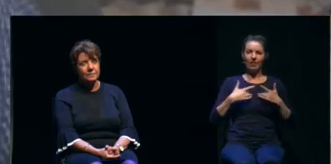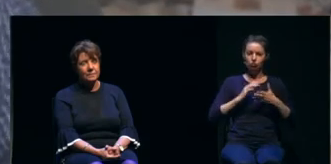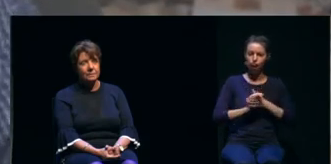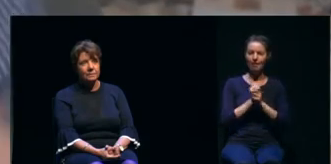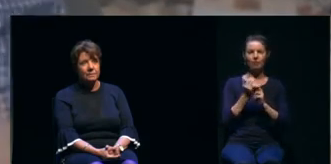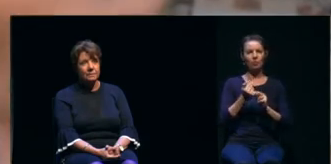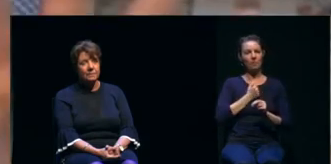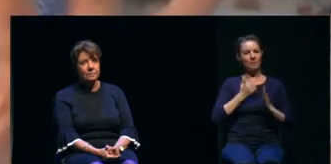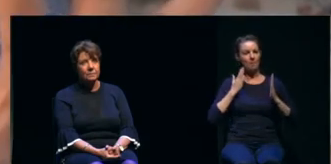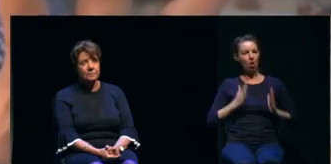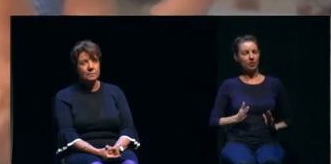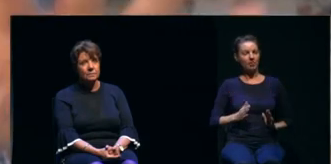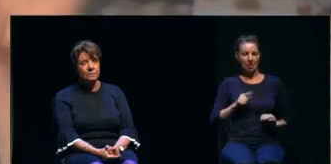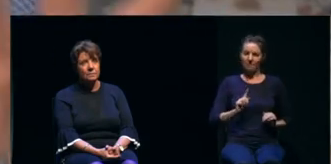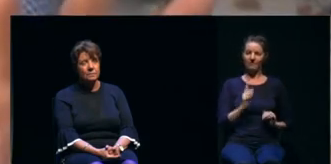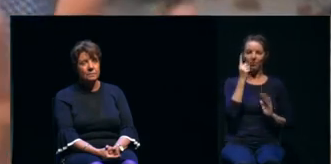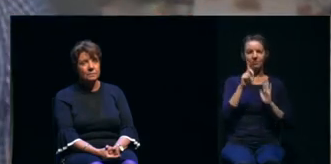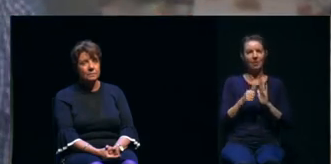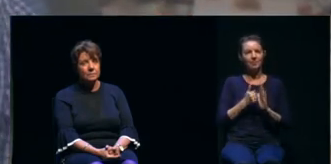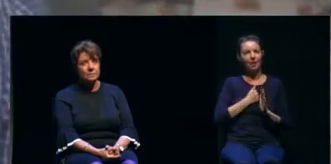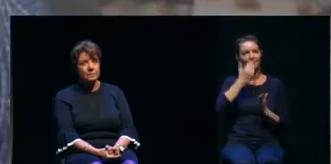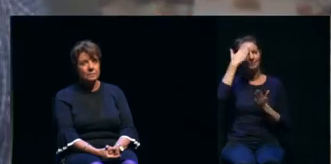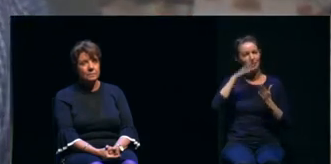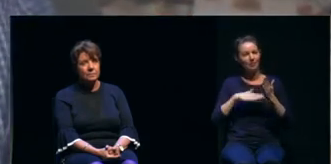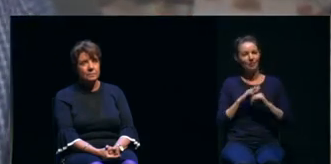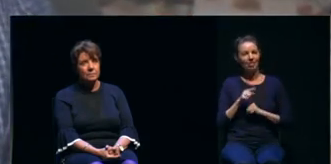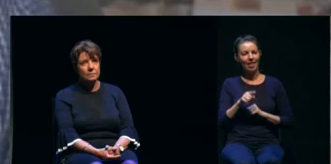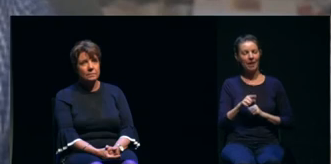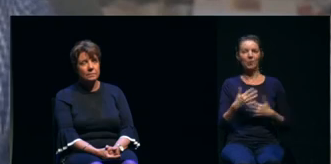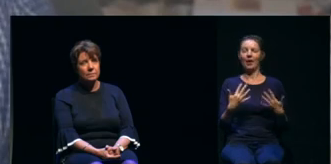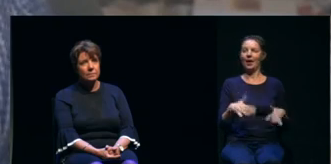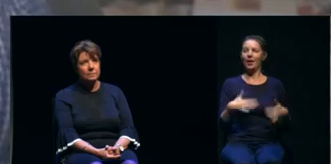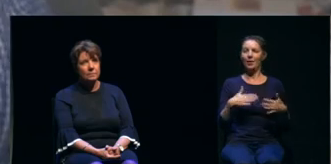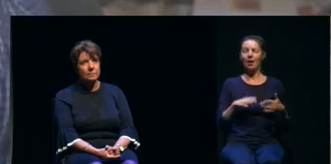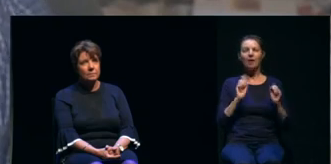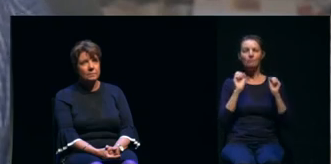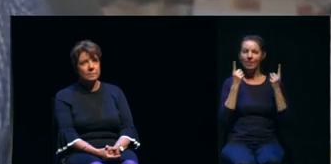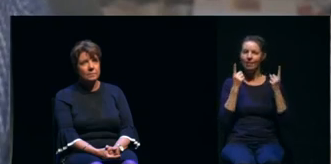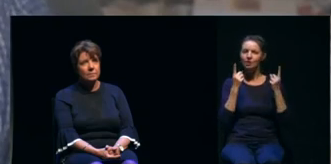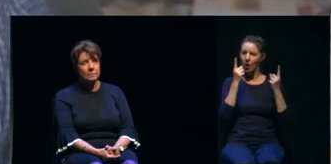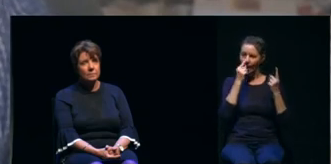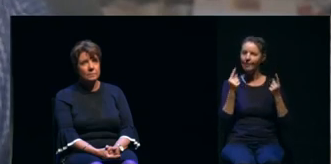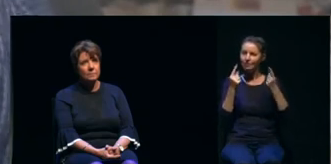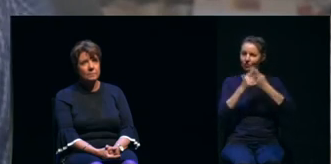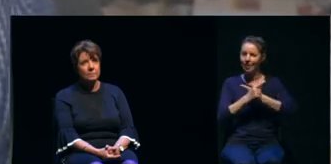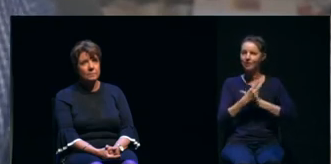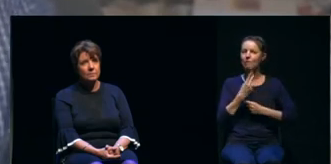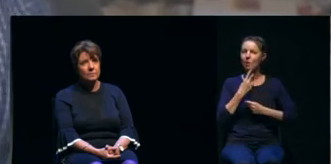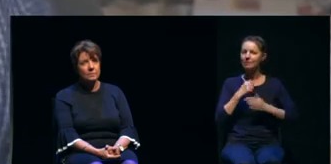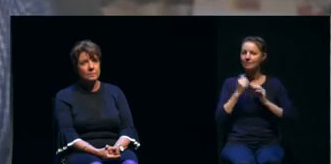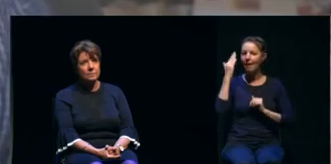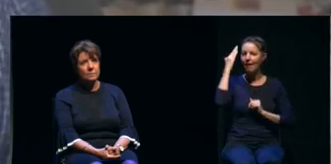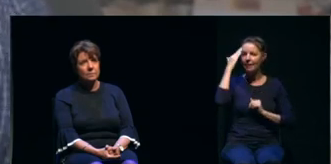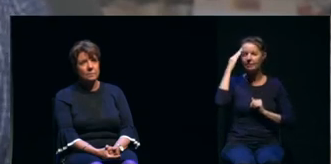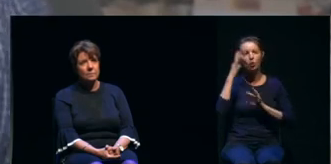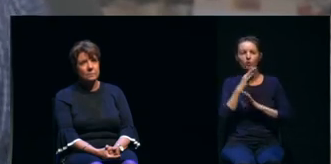just because I'd experienced it for the first time ever in my life at that point, I was like, oh, okay. So it can change. I could think so. It's not normal to